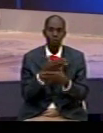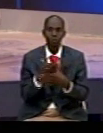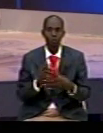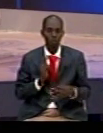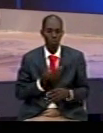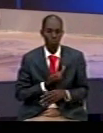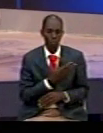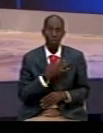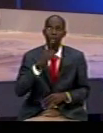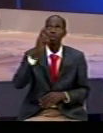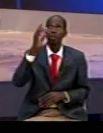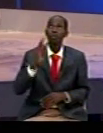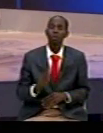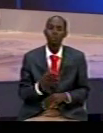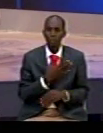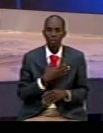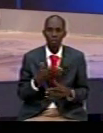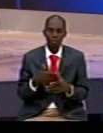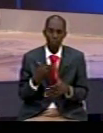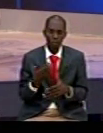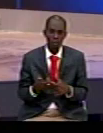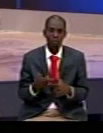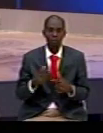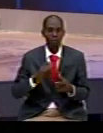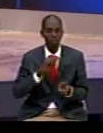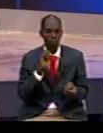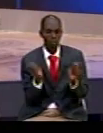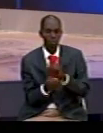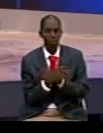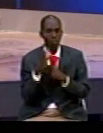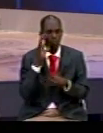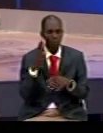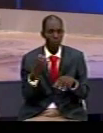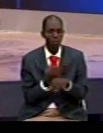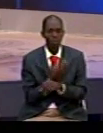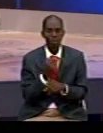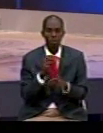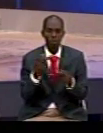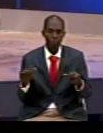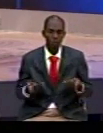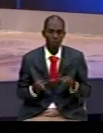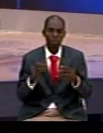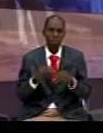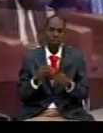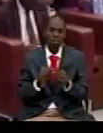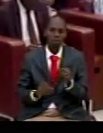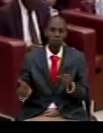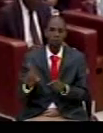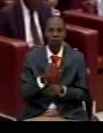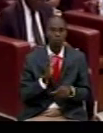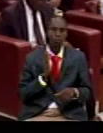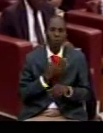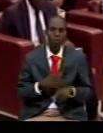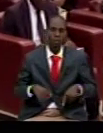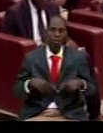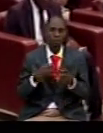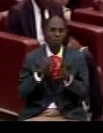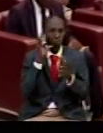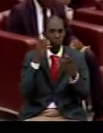God. And then transformation will take place in every one of our lives. It will happen